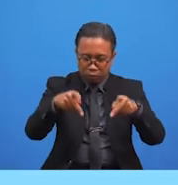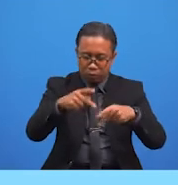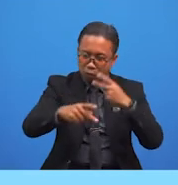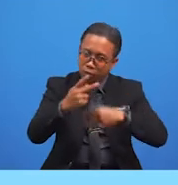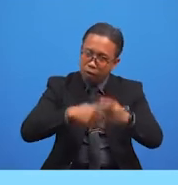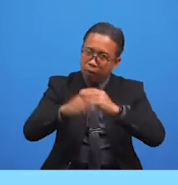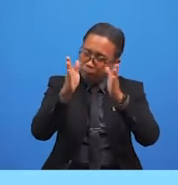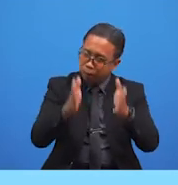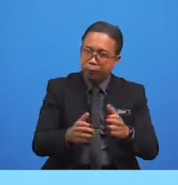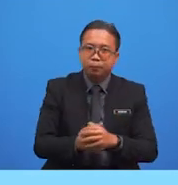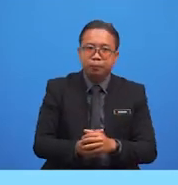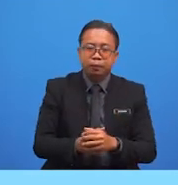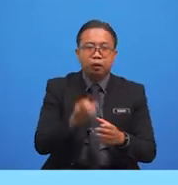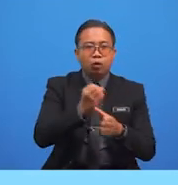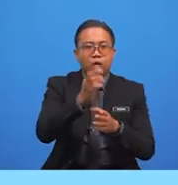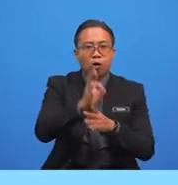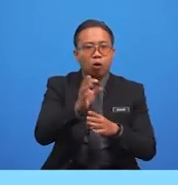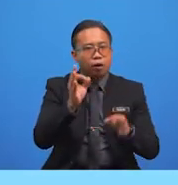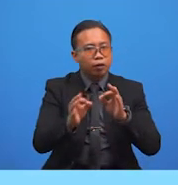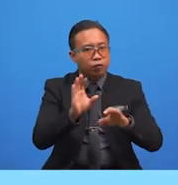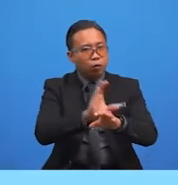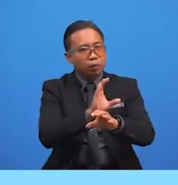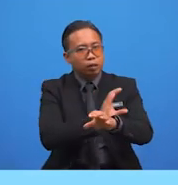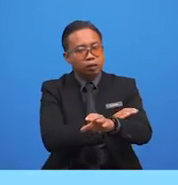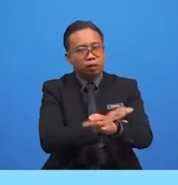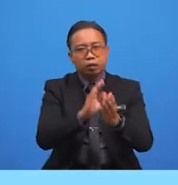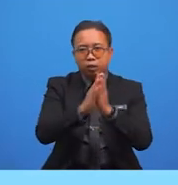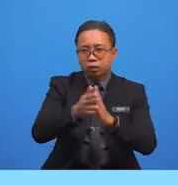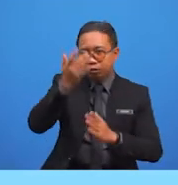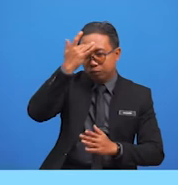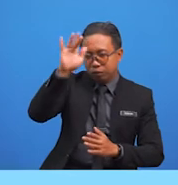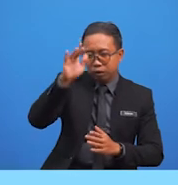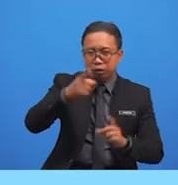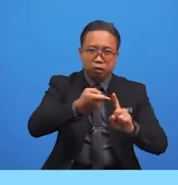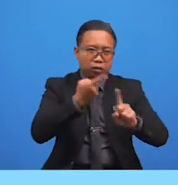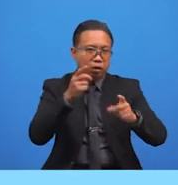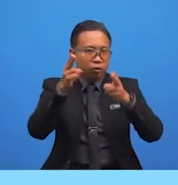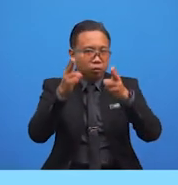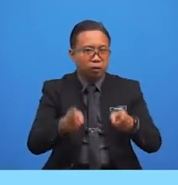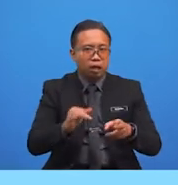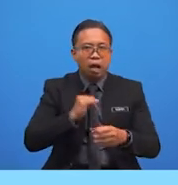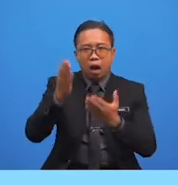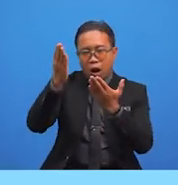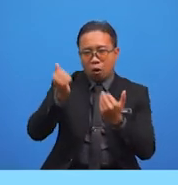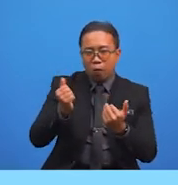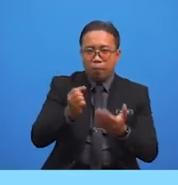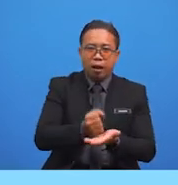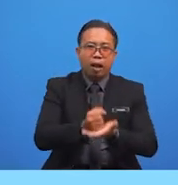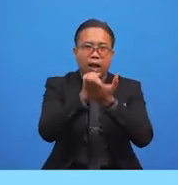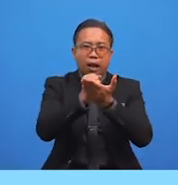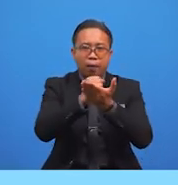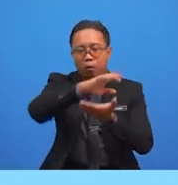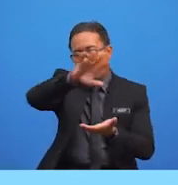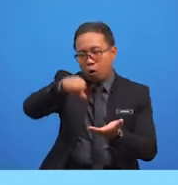programmer. Or, if computers become smarter than humans, I hope they will